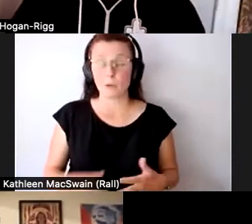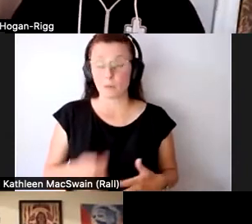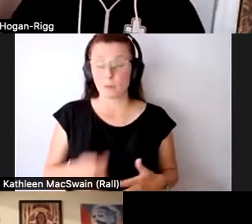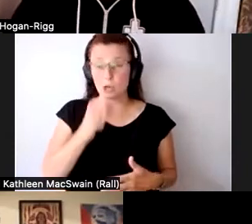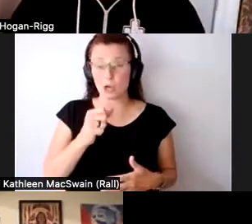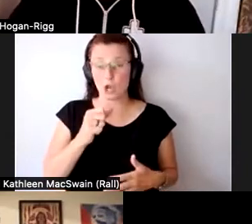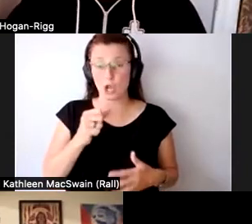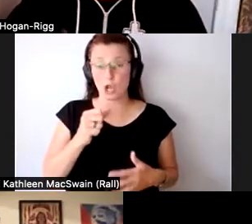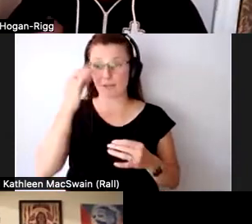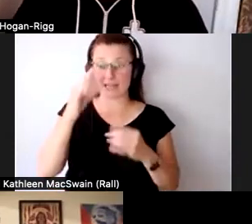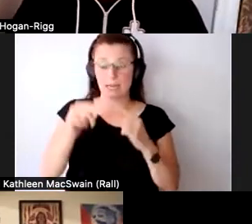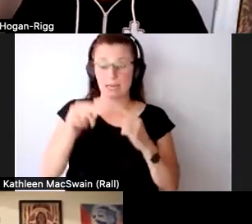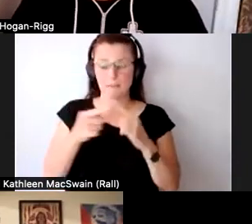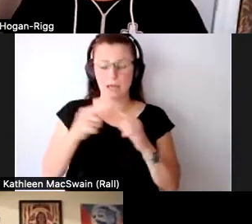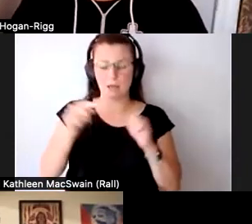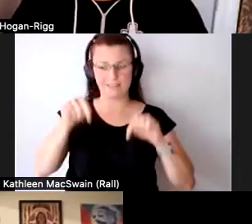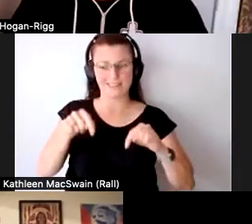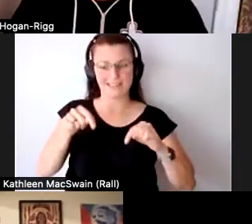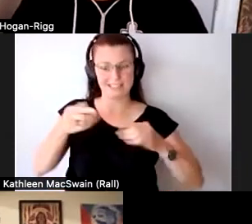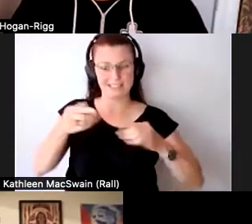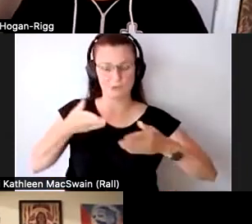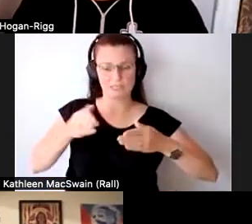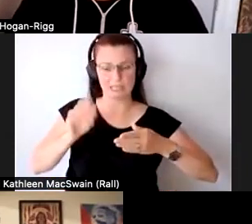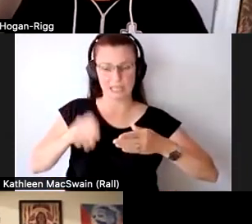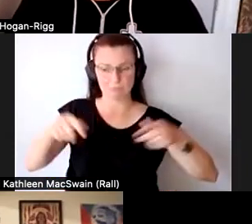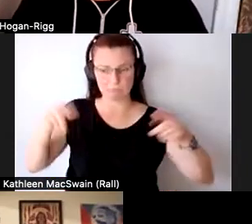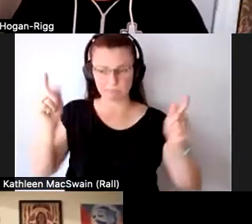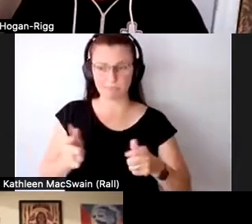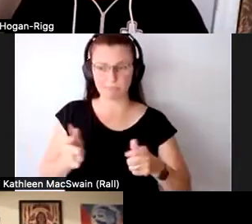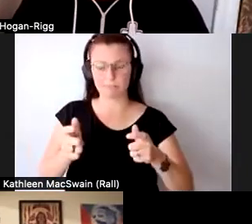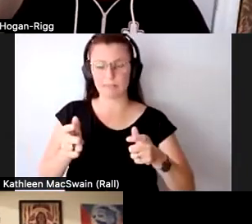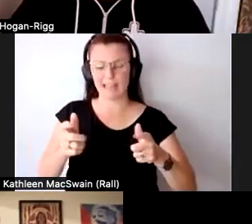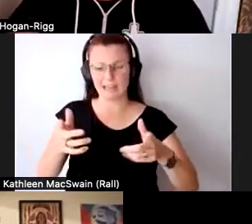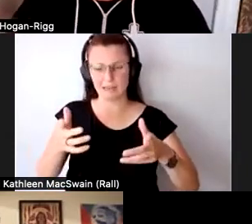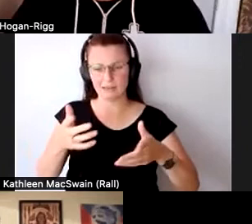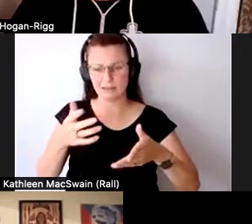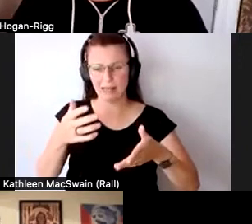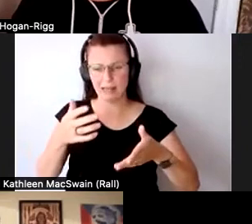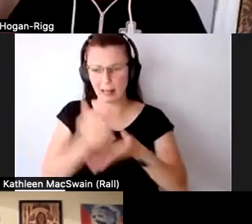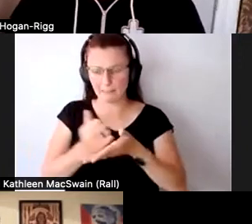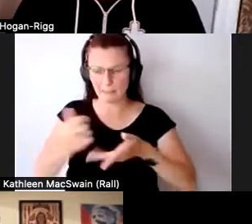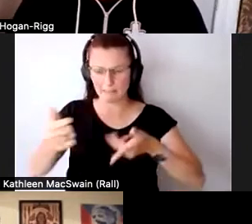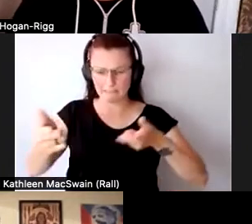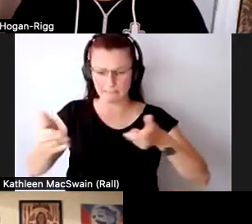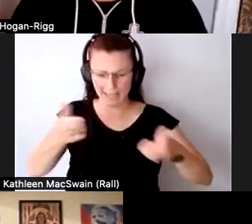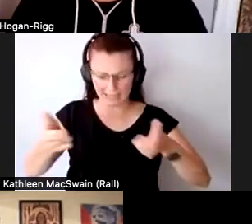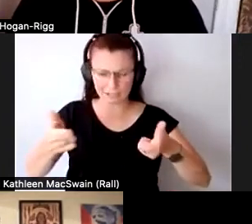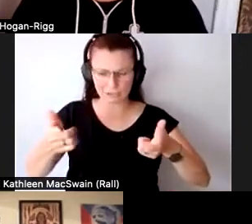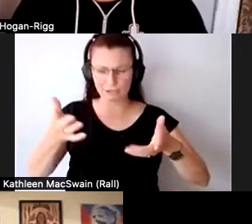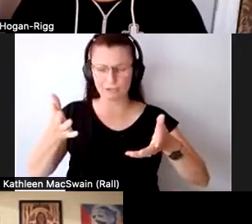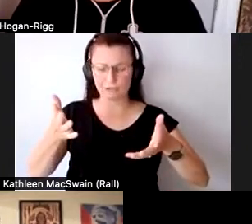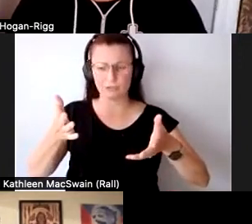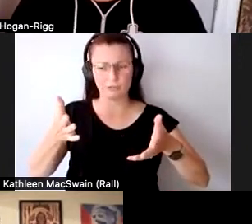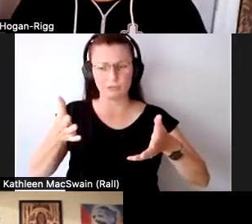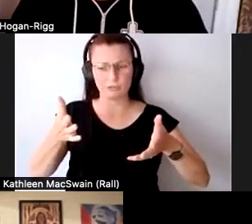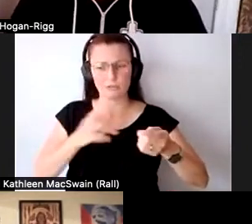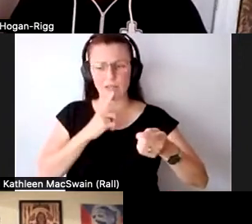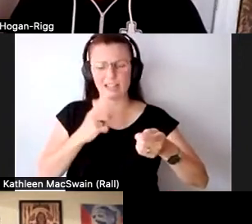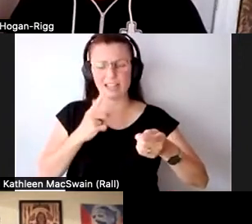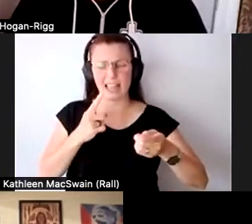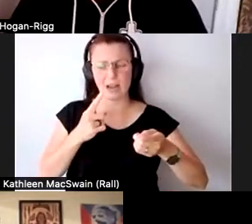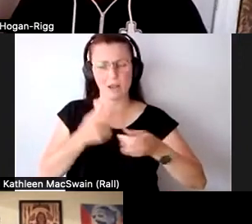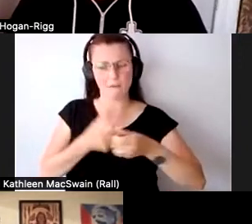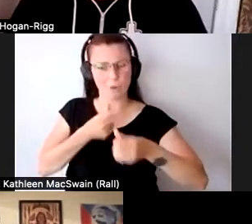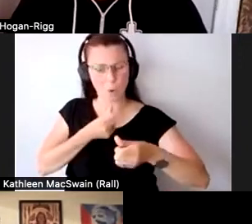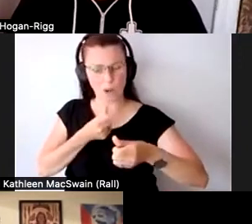contain some of that use and prevent it from being something that's taking place, you know, in a shop or, you know, in the subway station, you